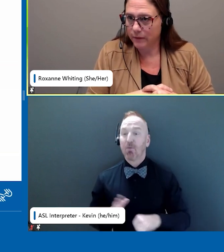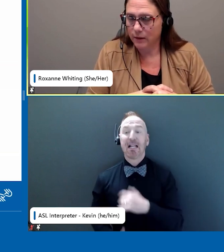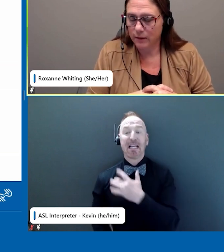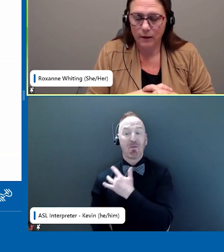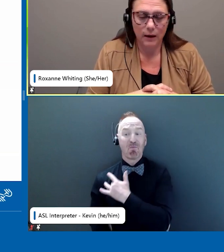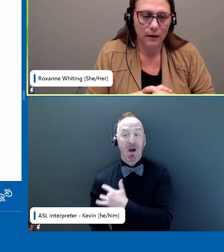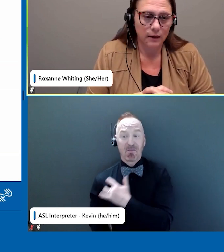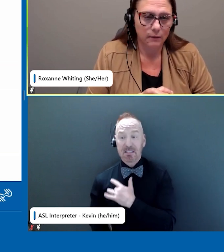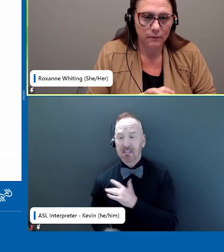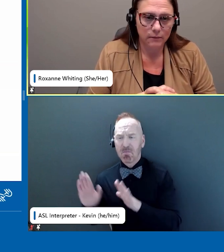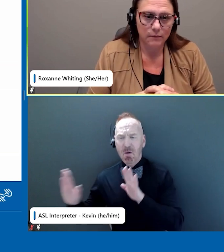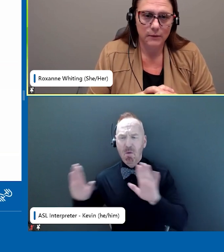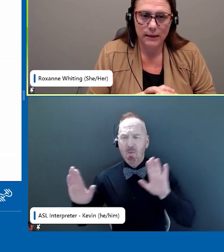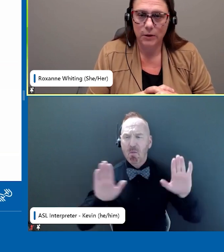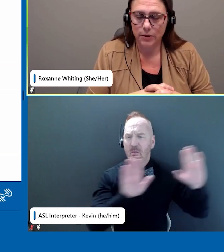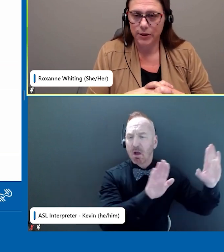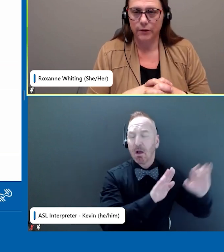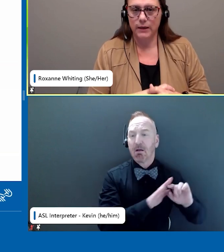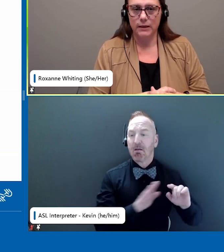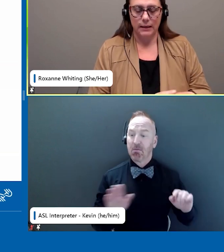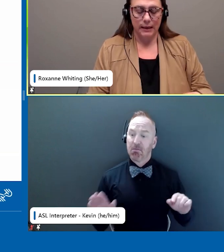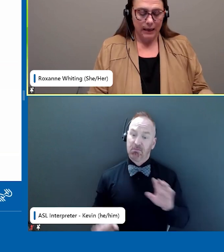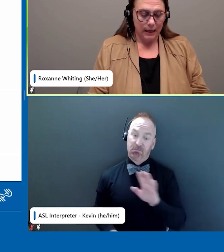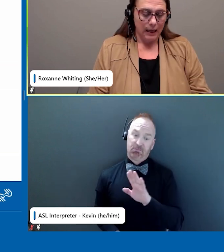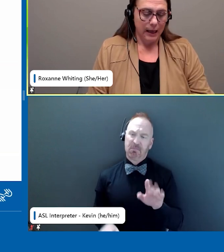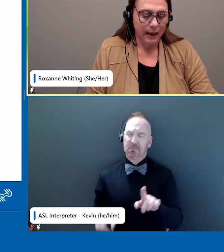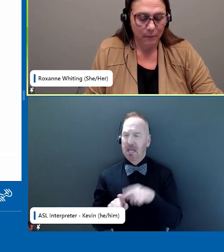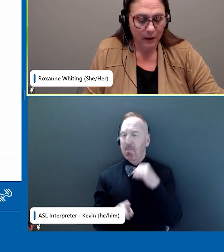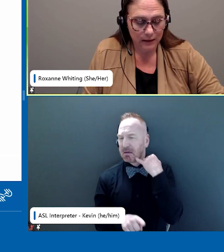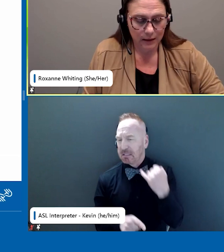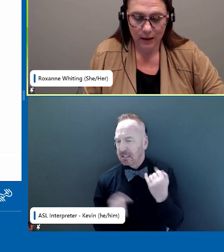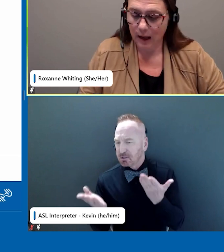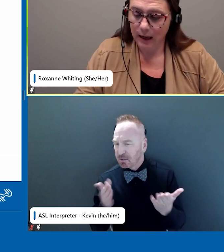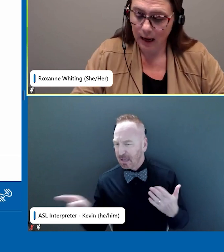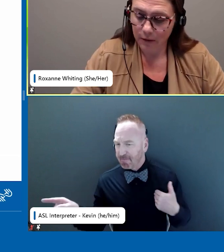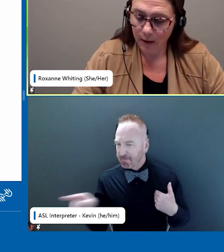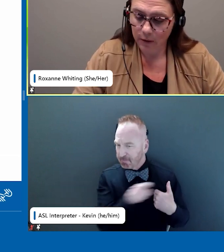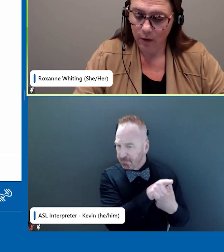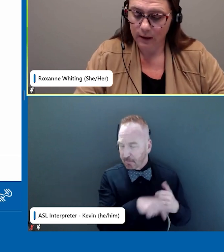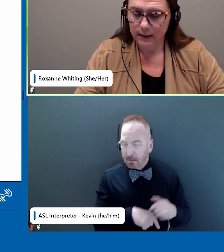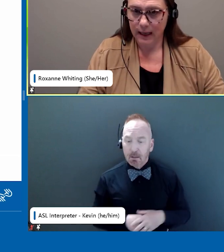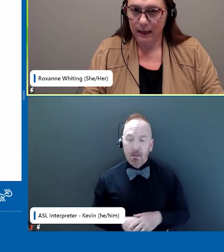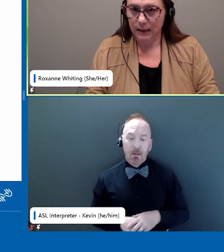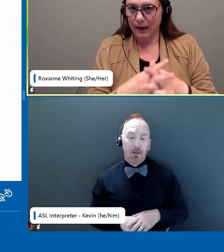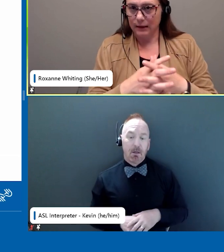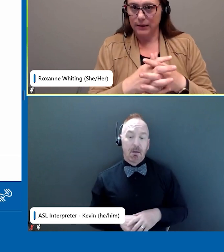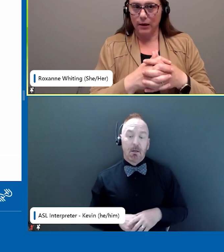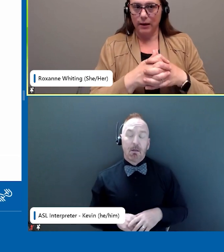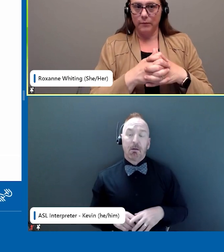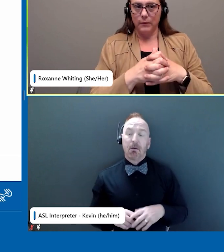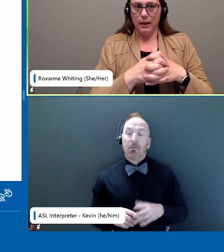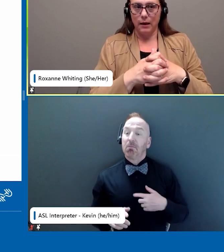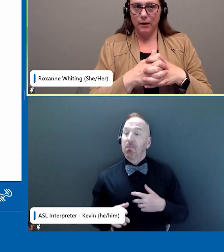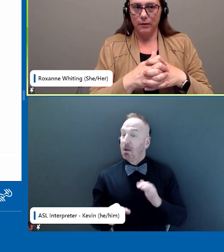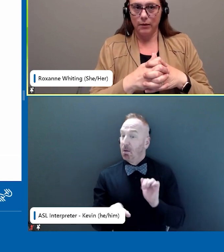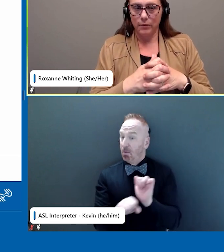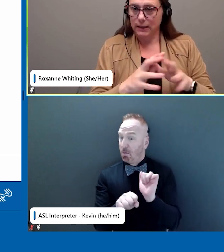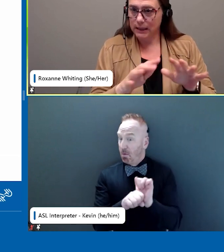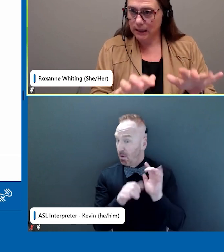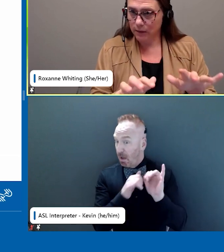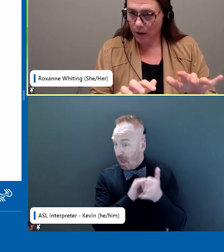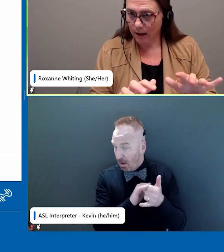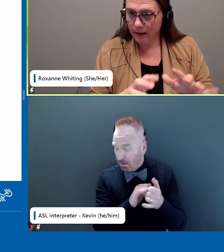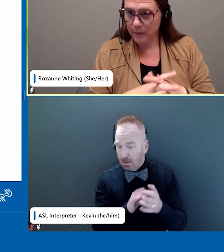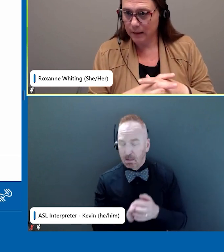would have their similar service. And how that would work is that at the time, there